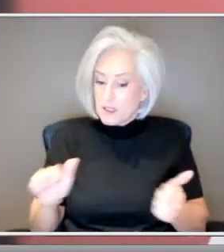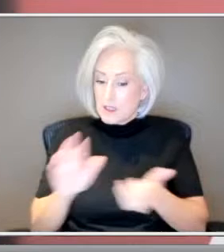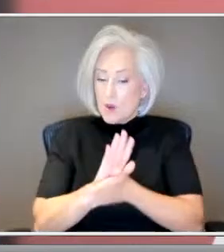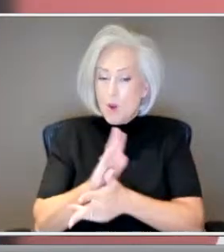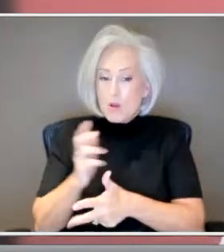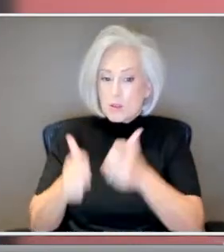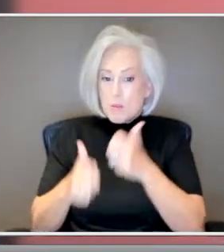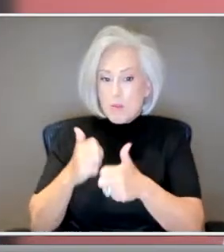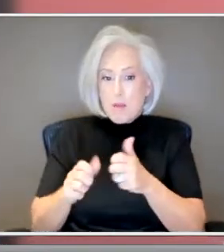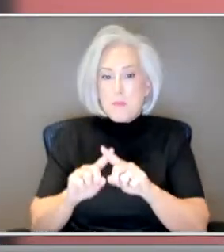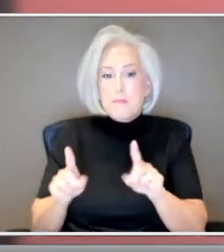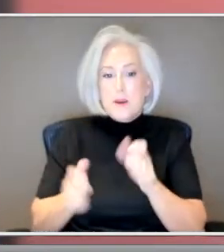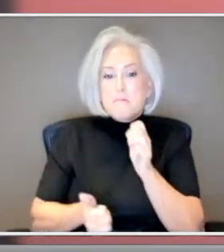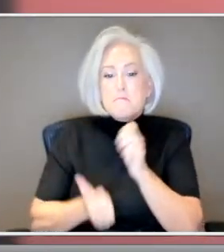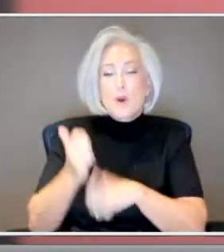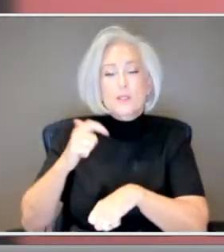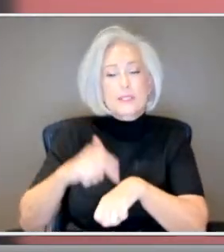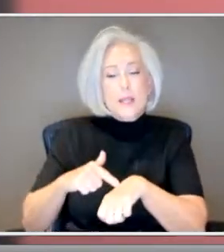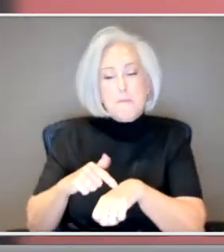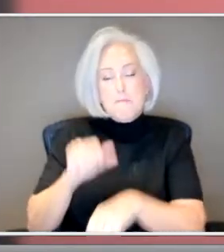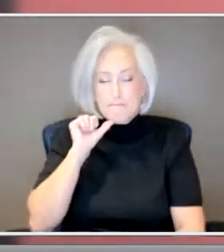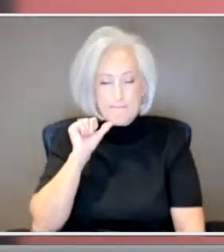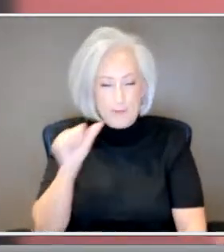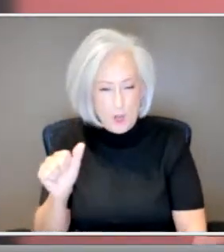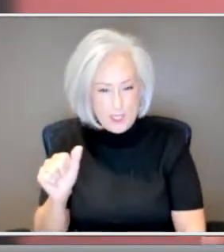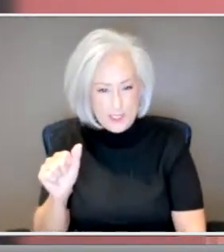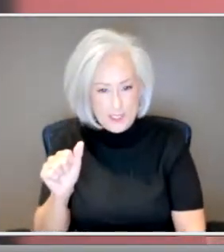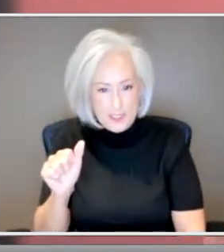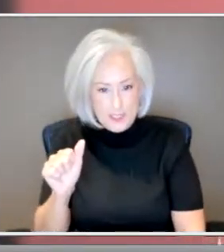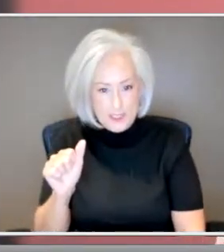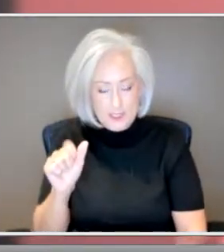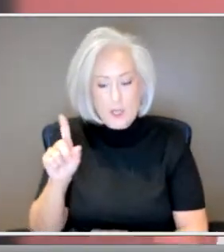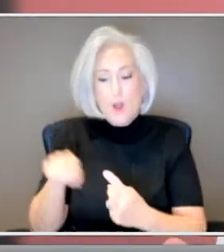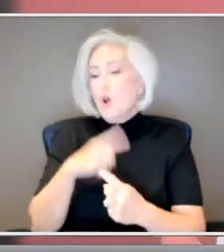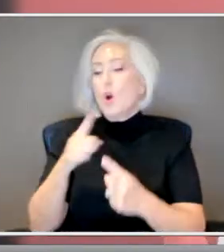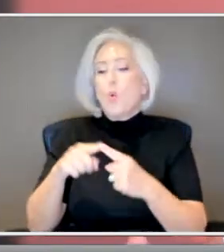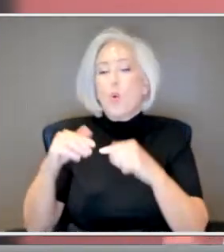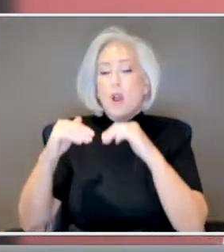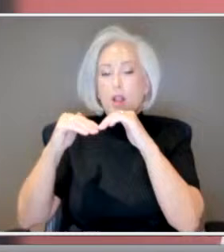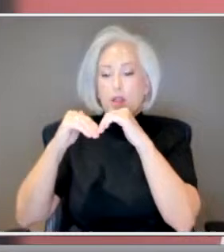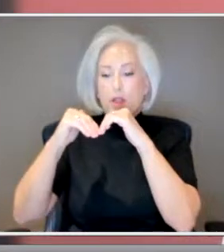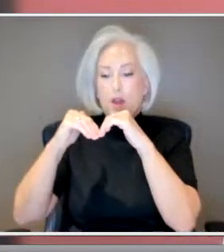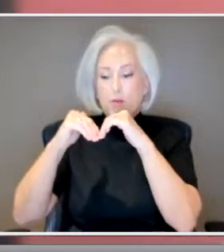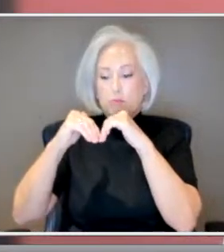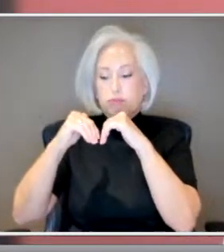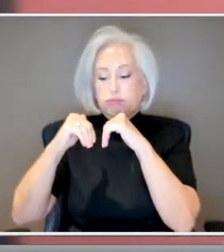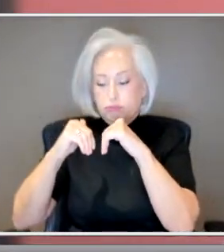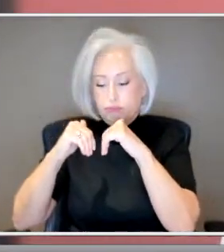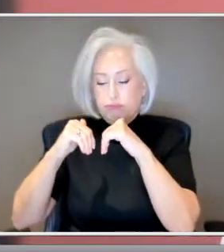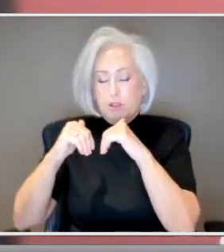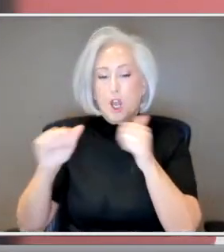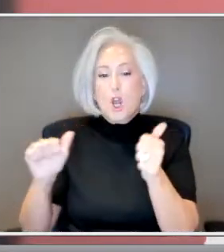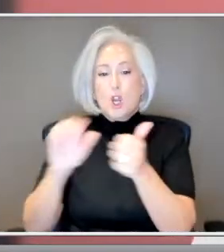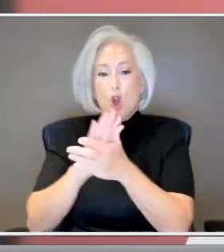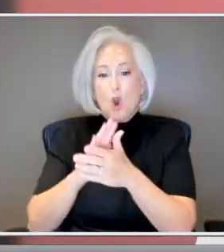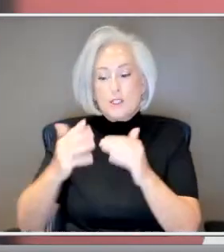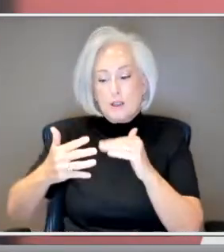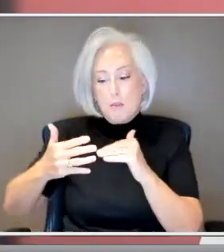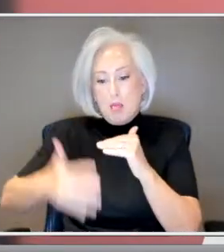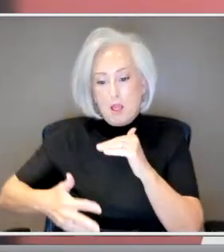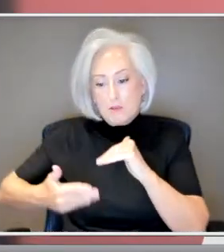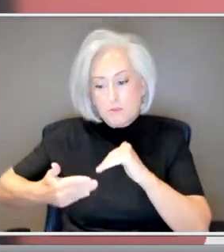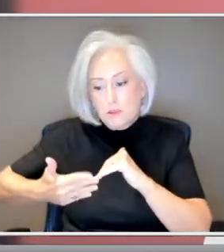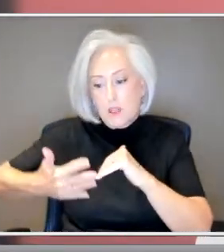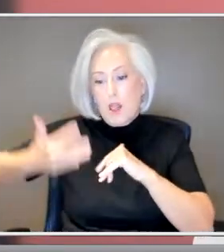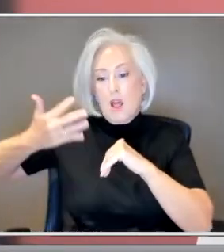it doesn't. And it's only once that prolapse gets to the point of causing a lot of leak of that mitral valve that we really need to do anything